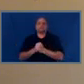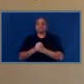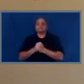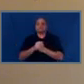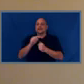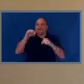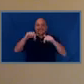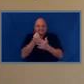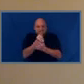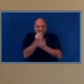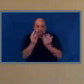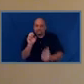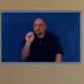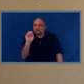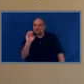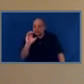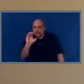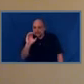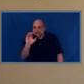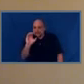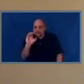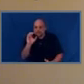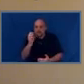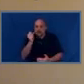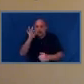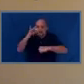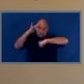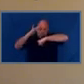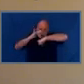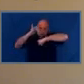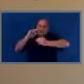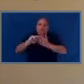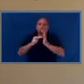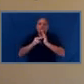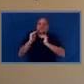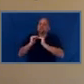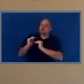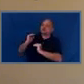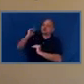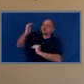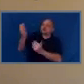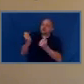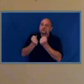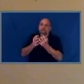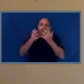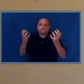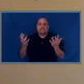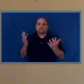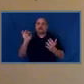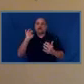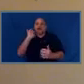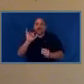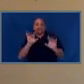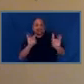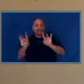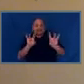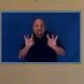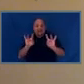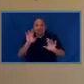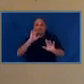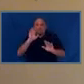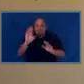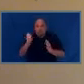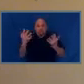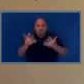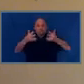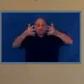seconds mean so much, and that the sample will be distributed as a legacy of this team that